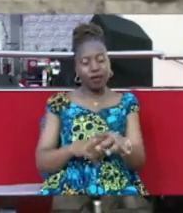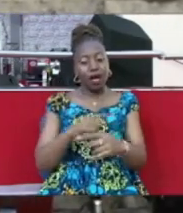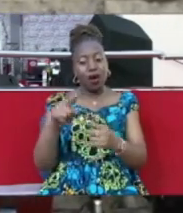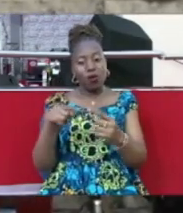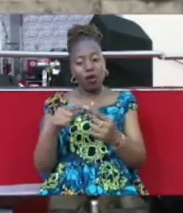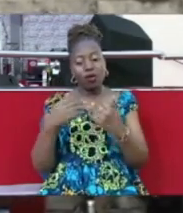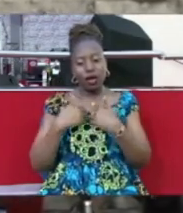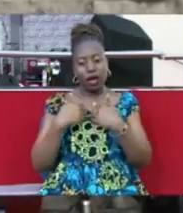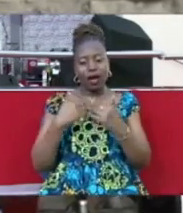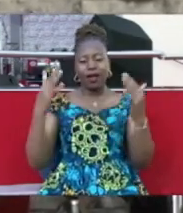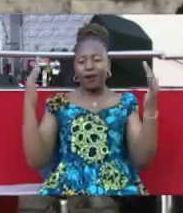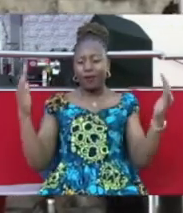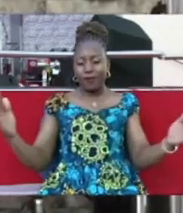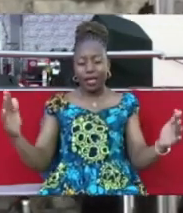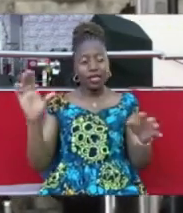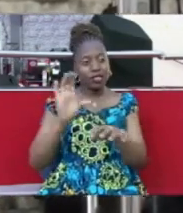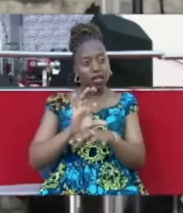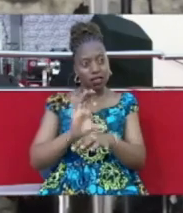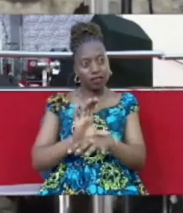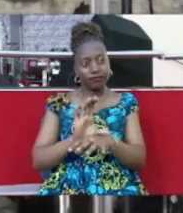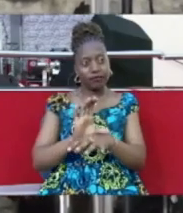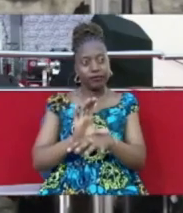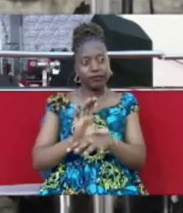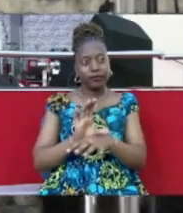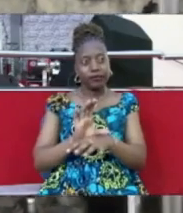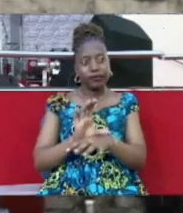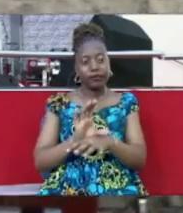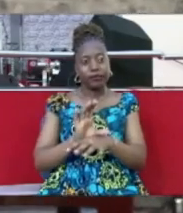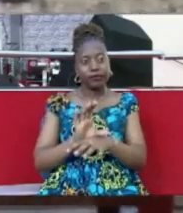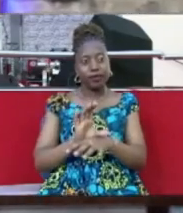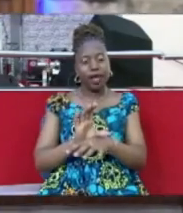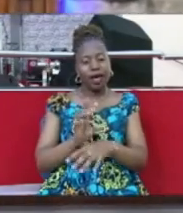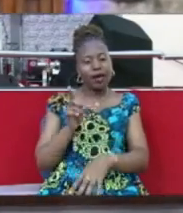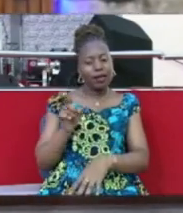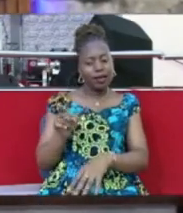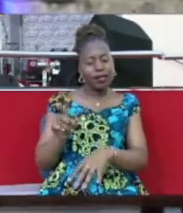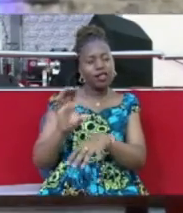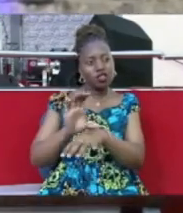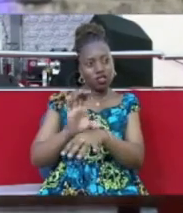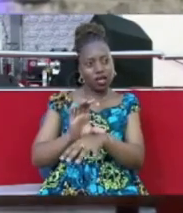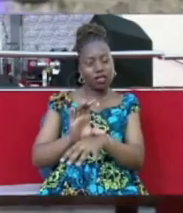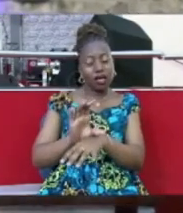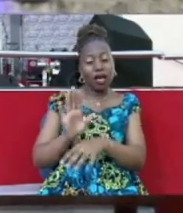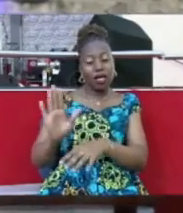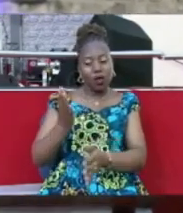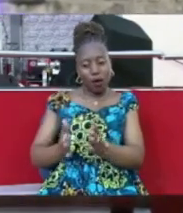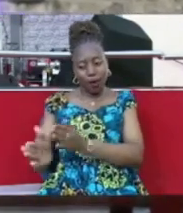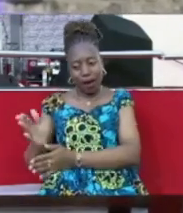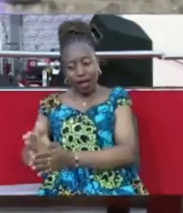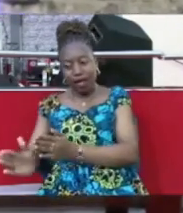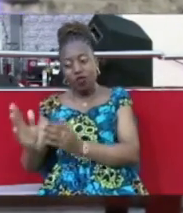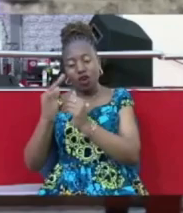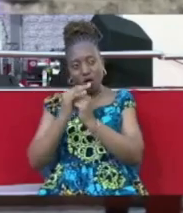church, a big church, a mega church. And in this mega church, they were planning for a worship